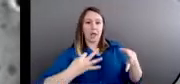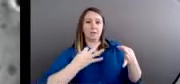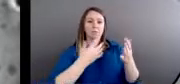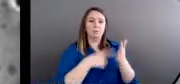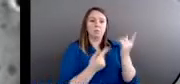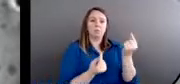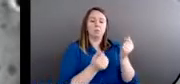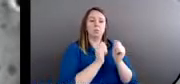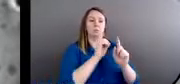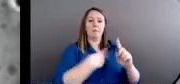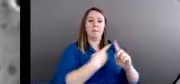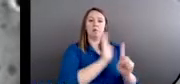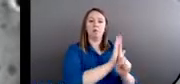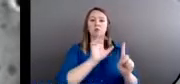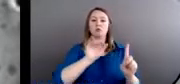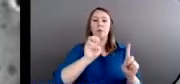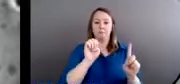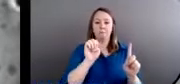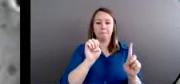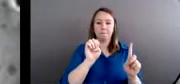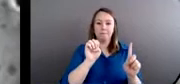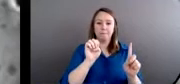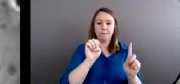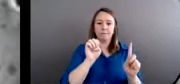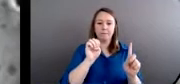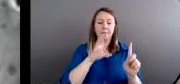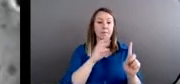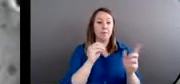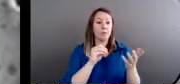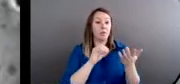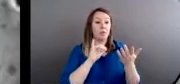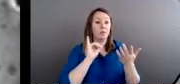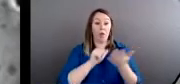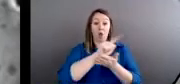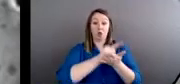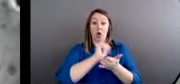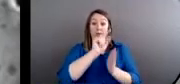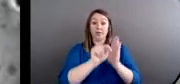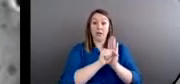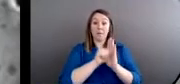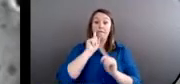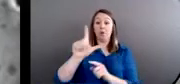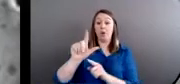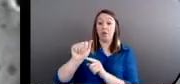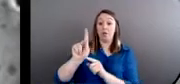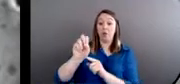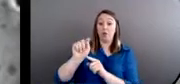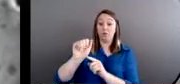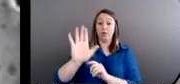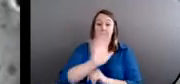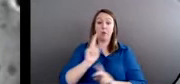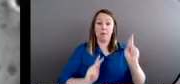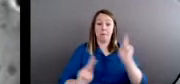law, as it was for these people, for the Lakota people, the solution